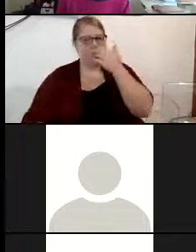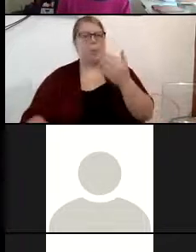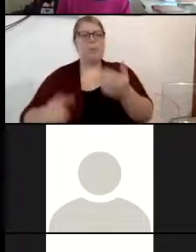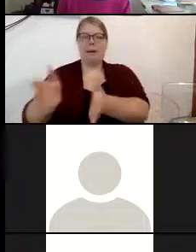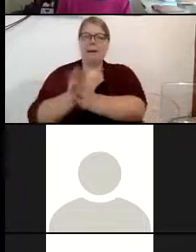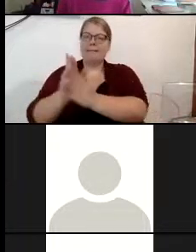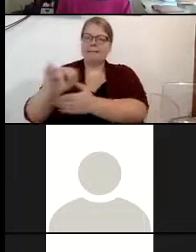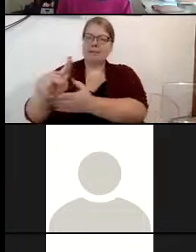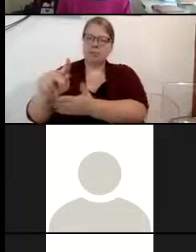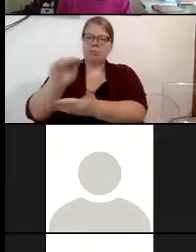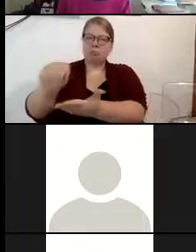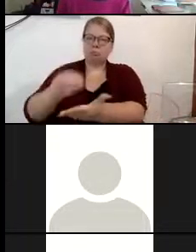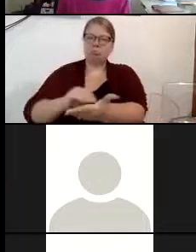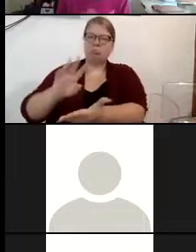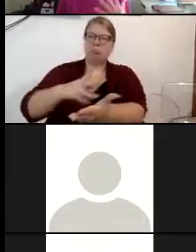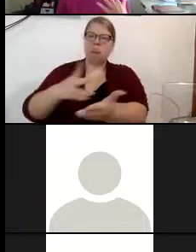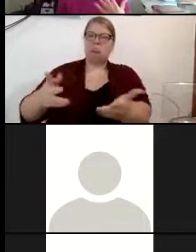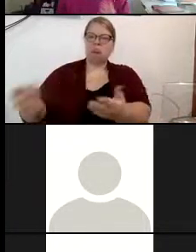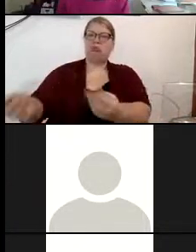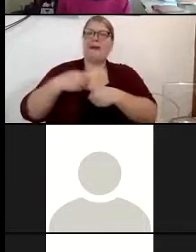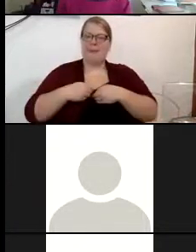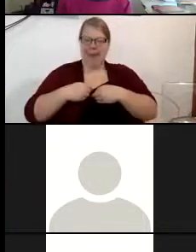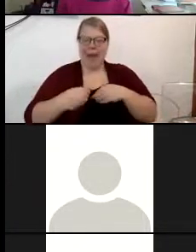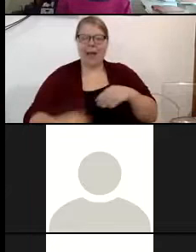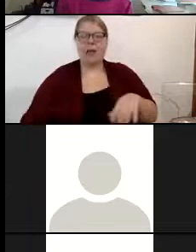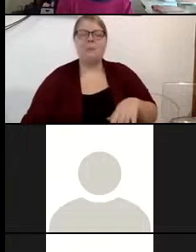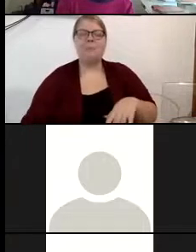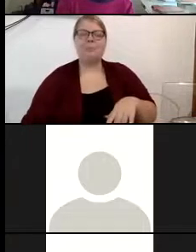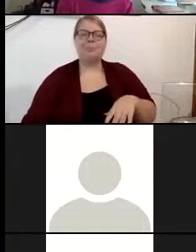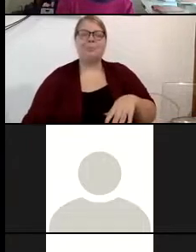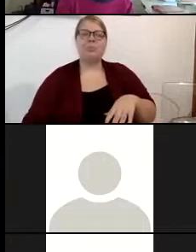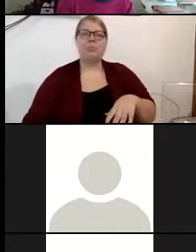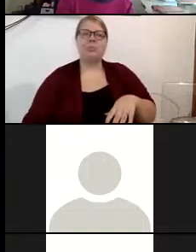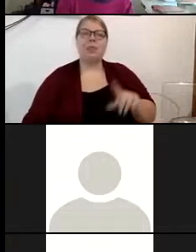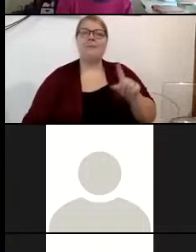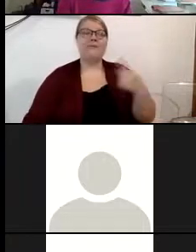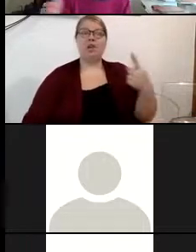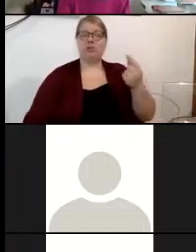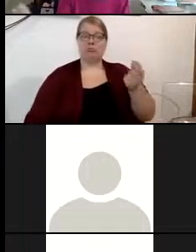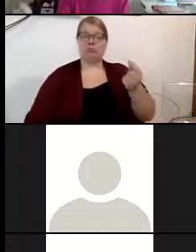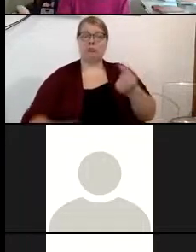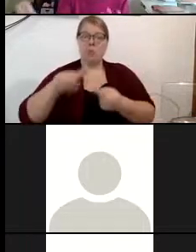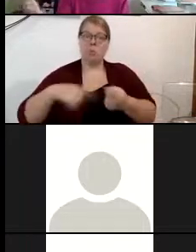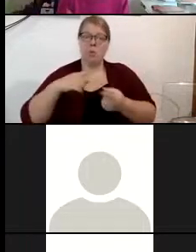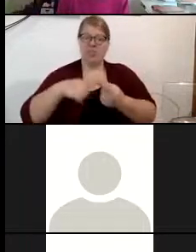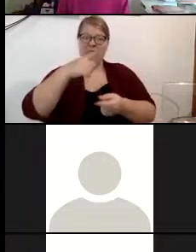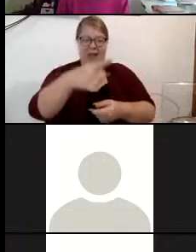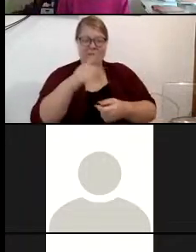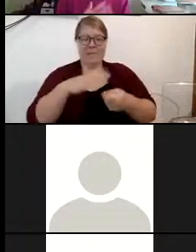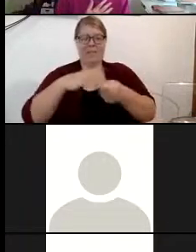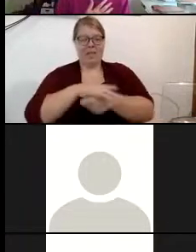us, And the first thing we do when he brings in this